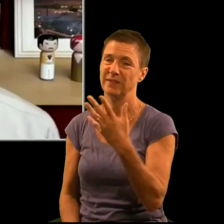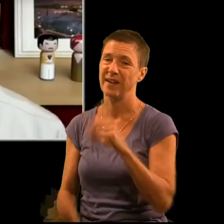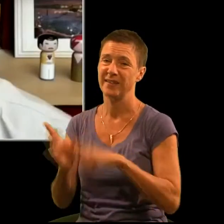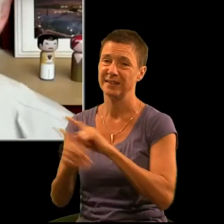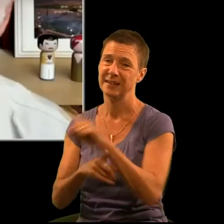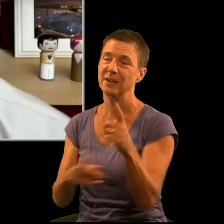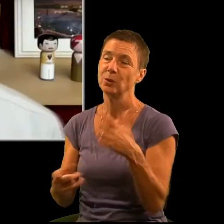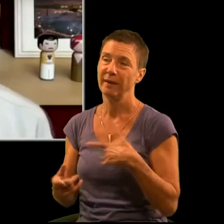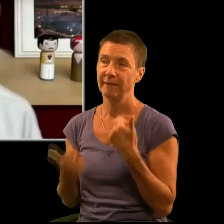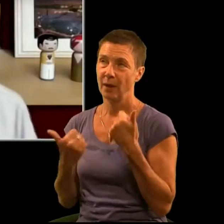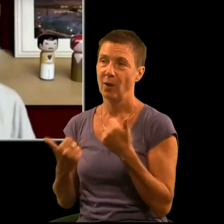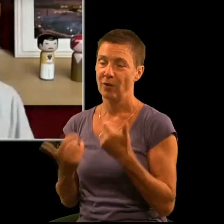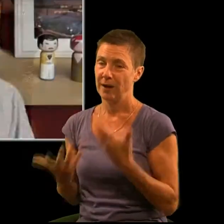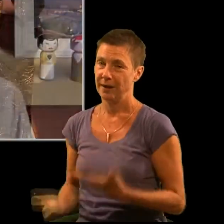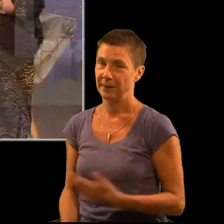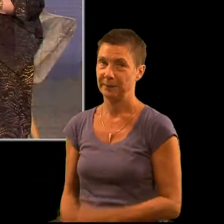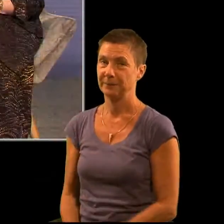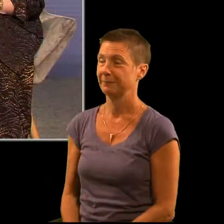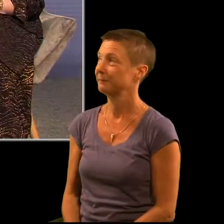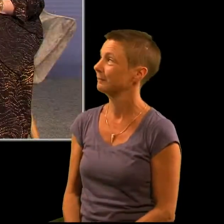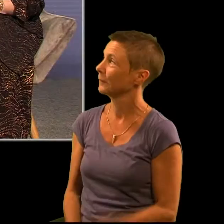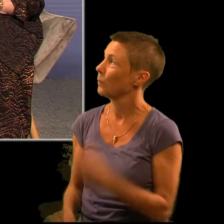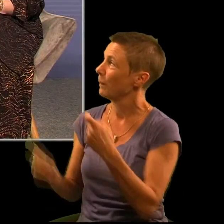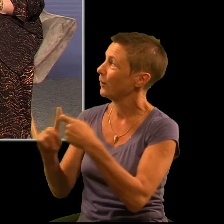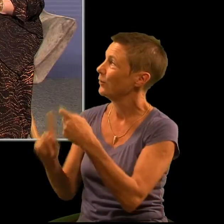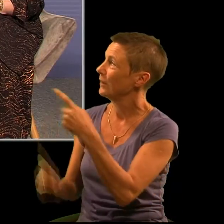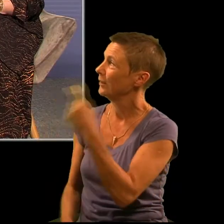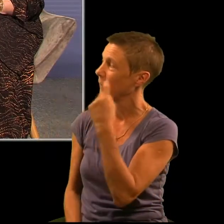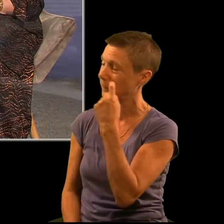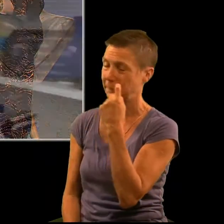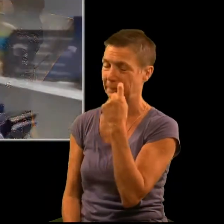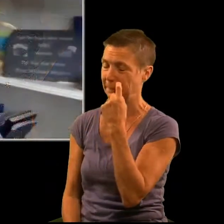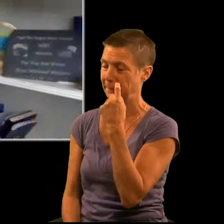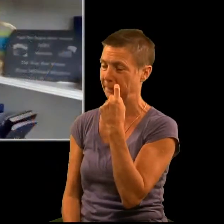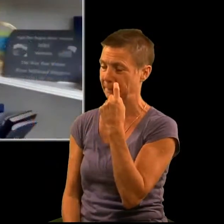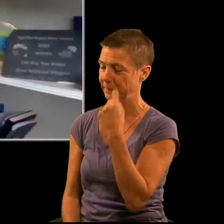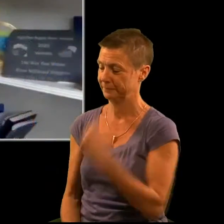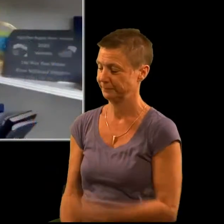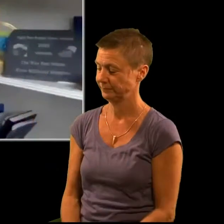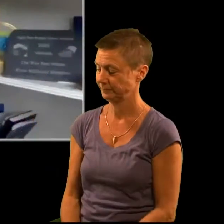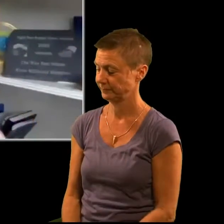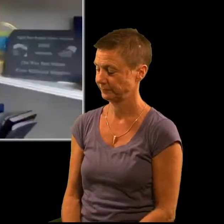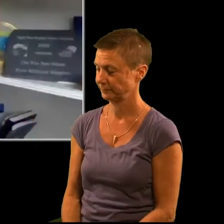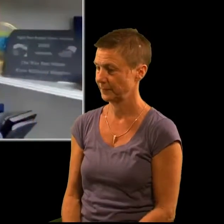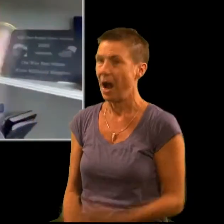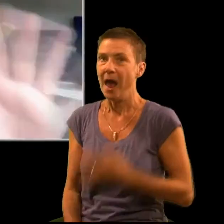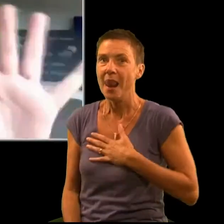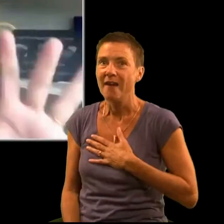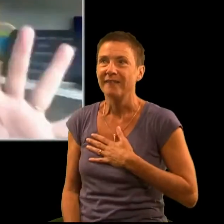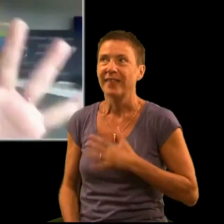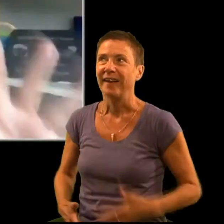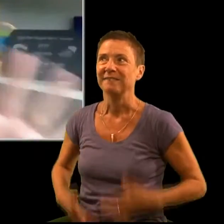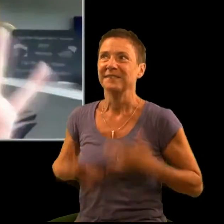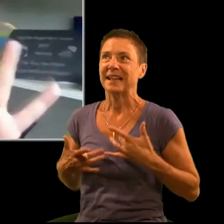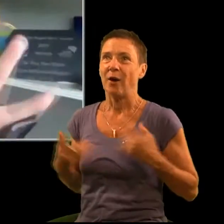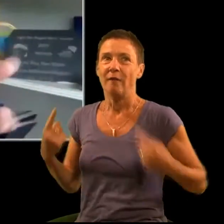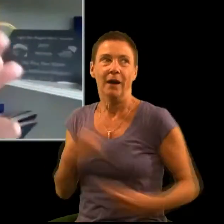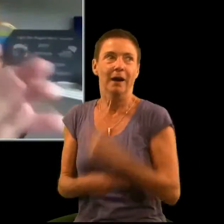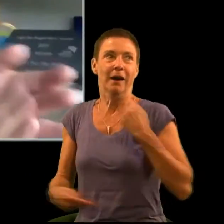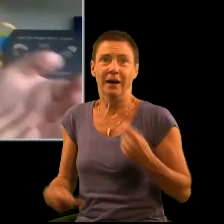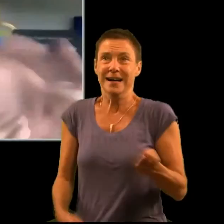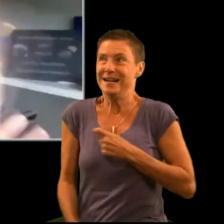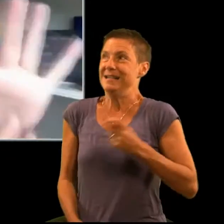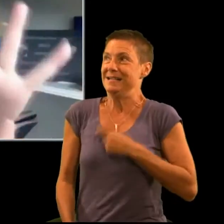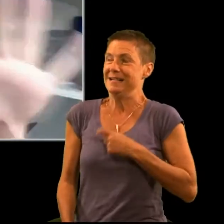years doing it, so it's fine. What about you, Kiran? I actually really love adrenaline fueled things.